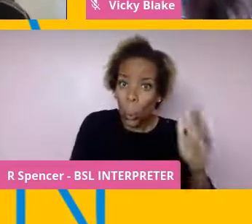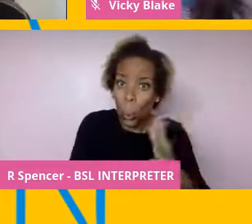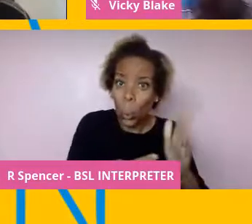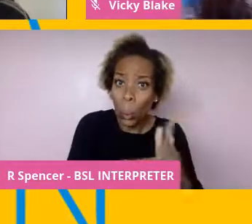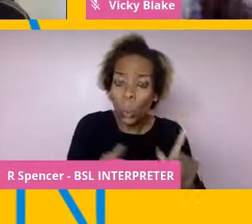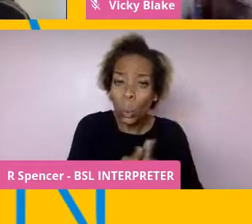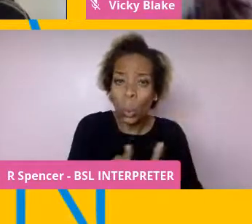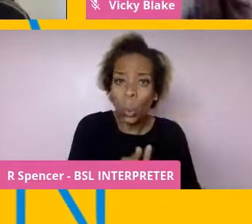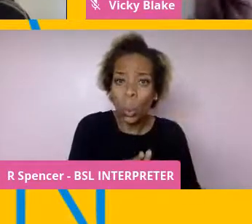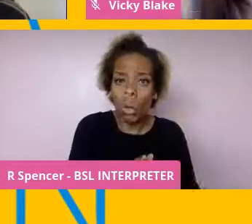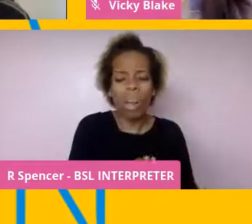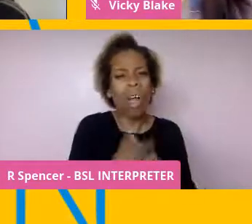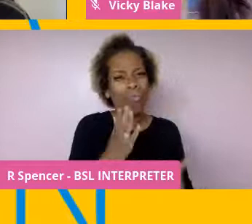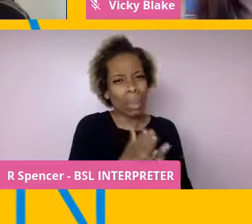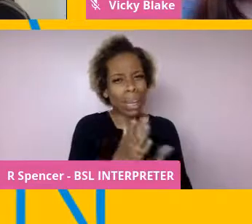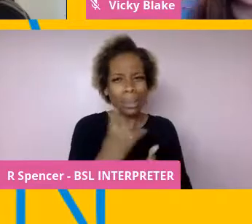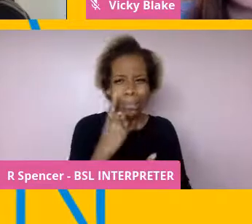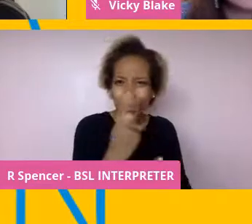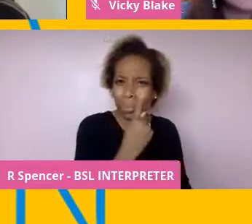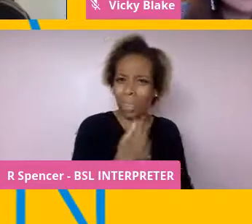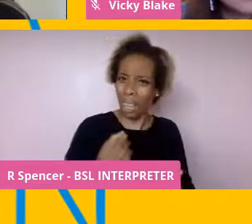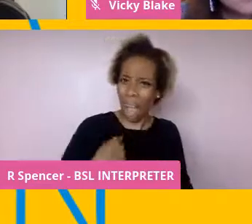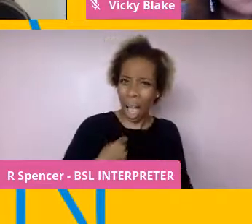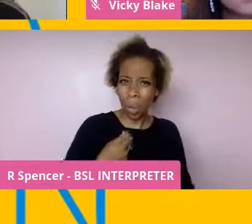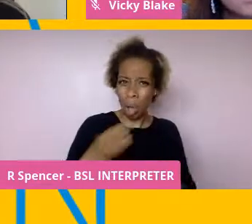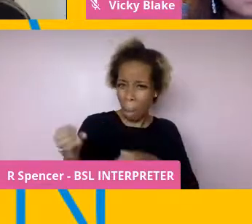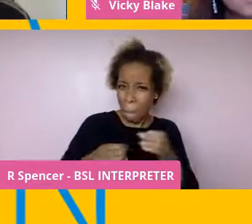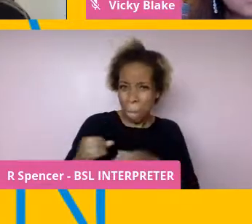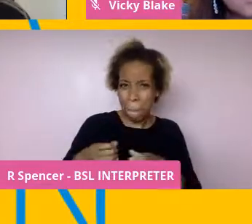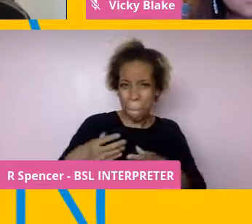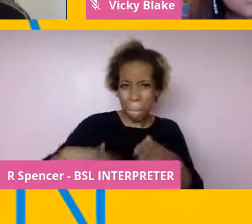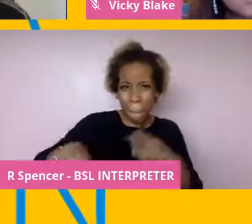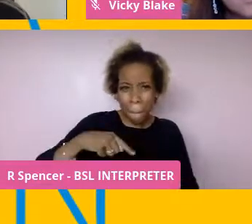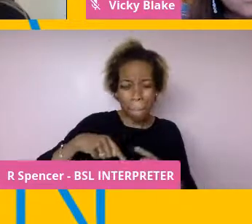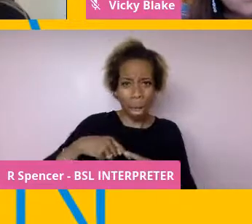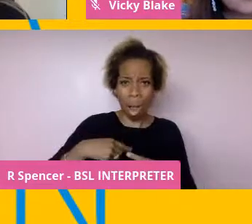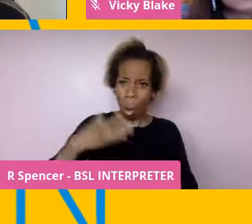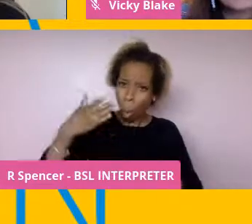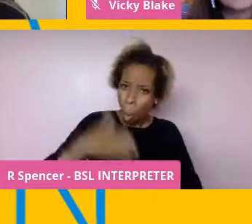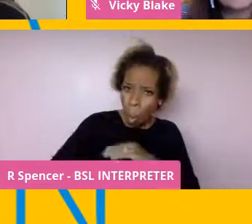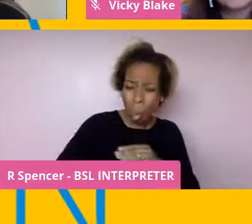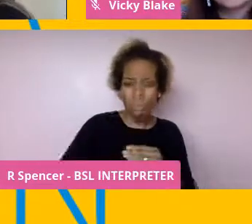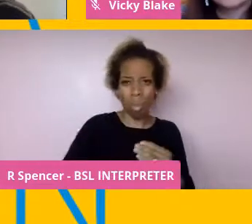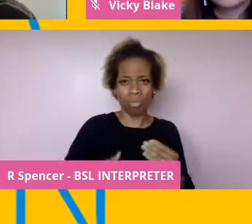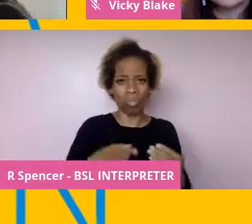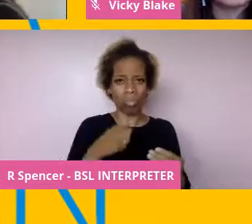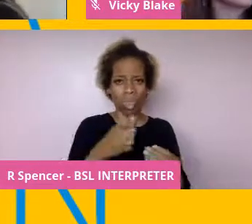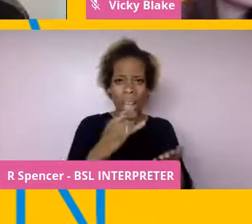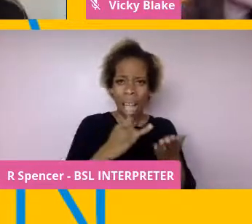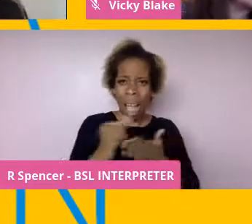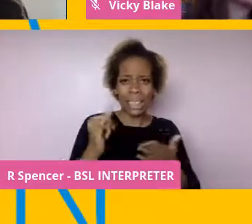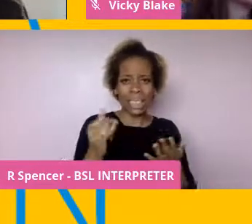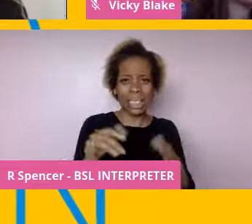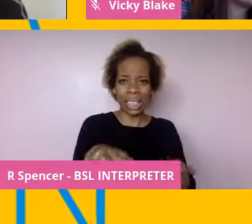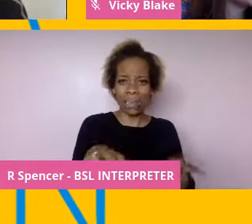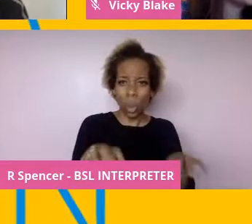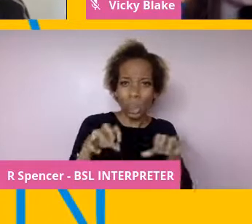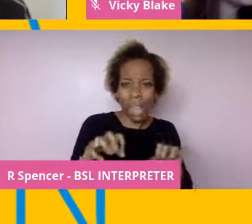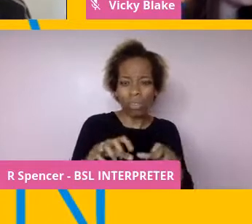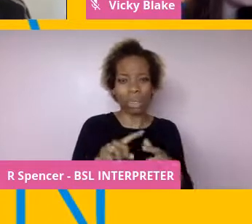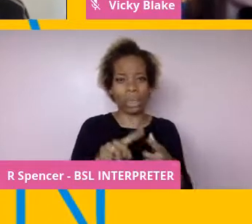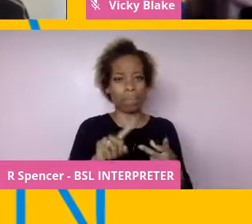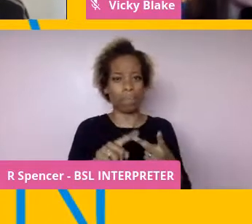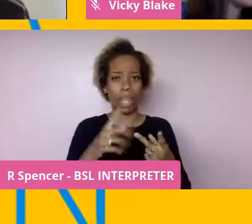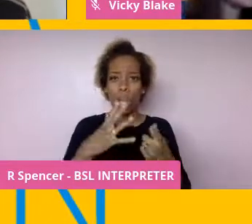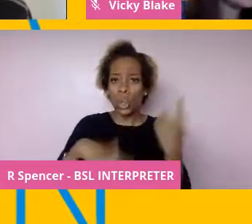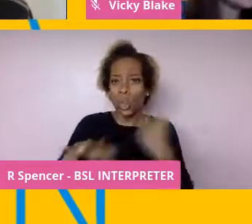emphasize the work that your members do in other organisations, anti-austerity movements, kind of, racial justice movements, any social justice movements that you